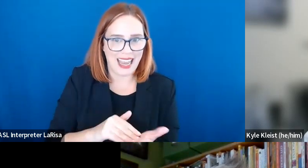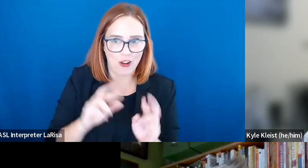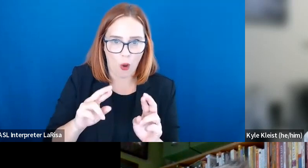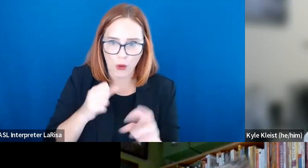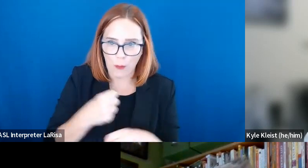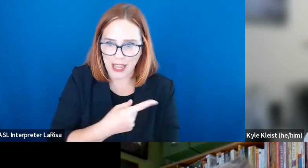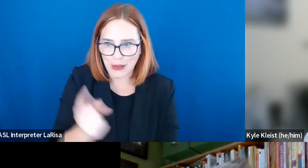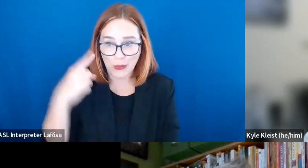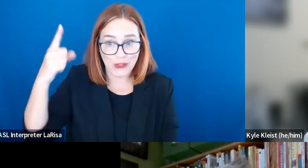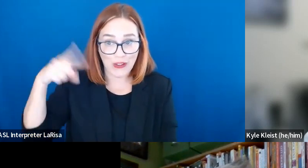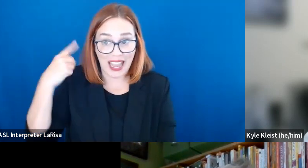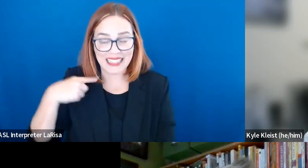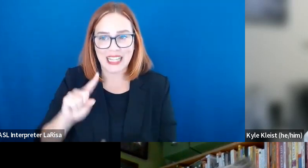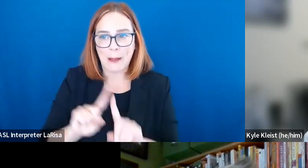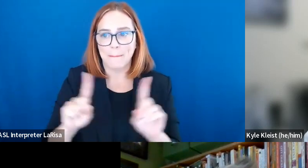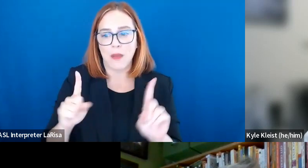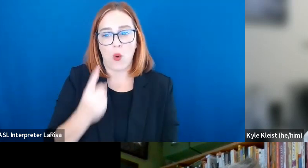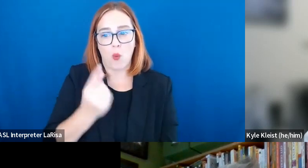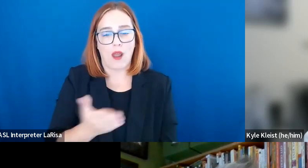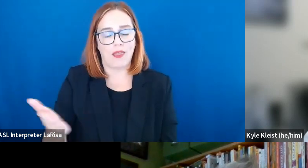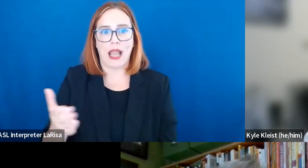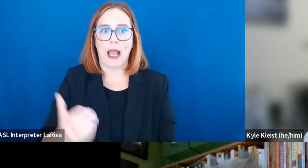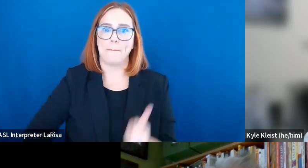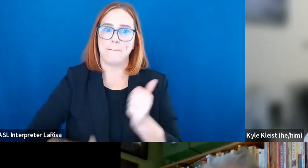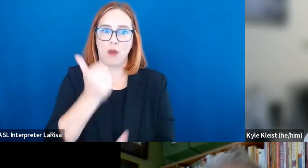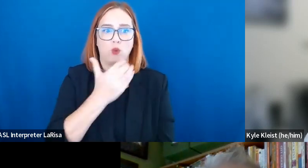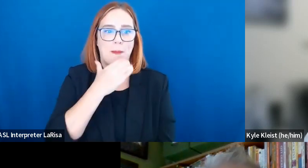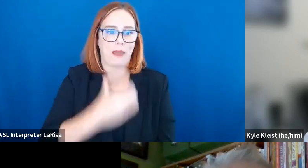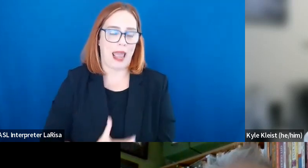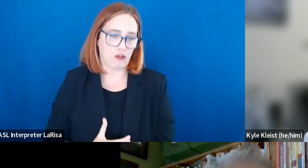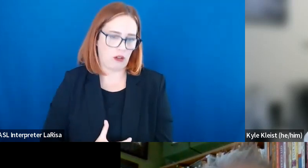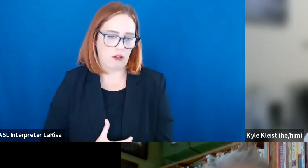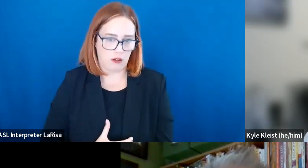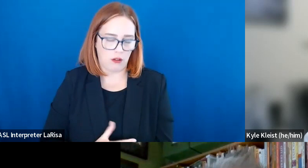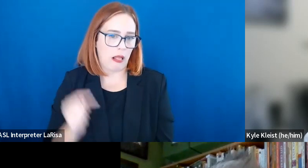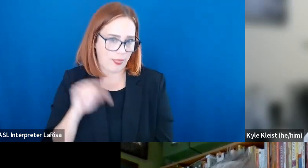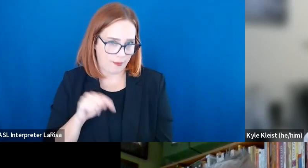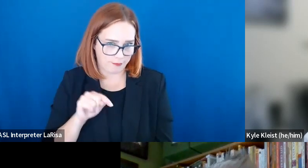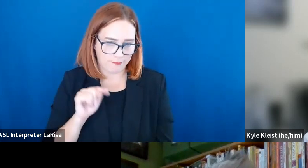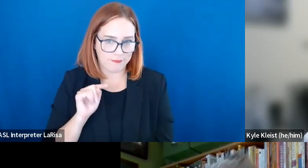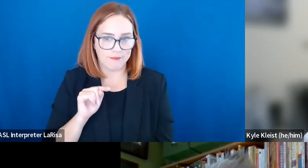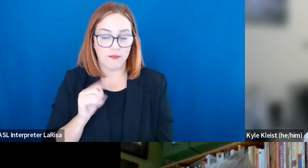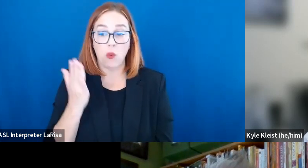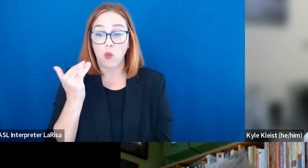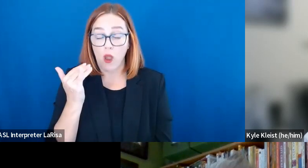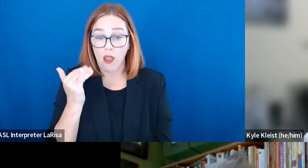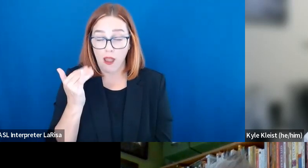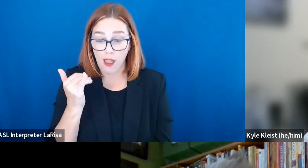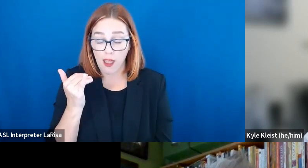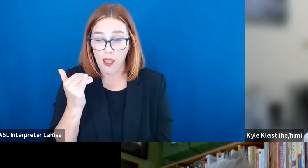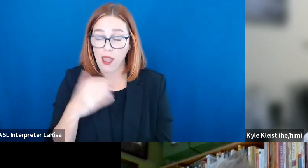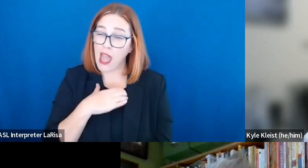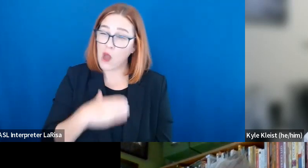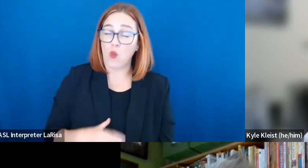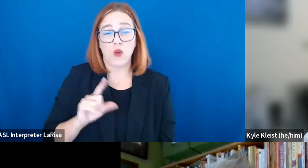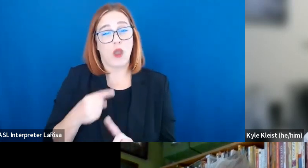I'm most passionate about. Just because I wish, when I was probably